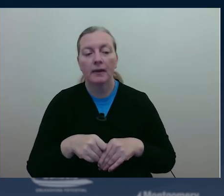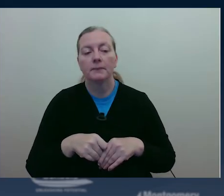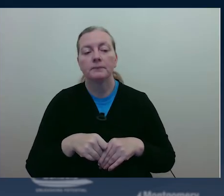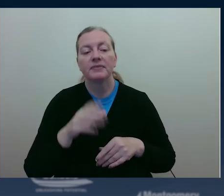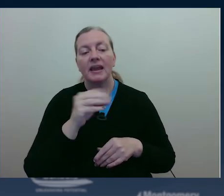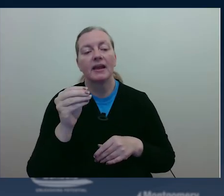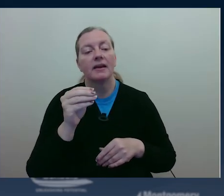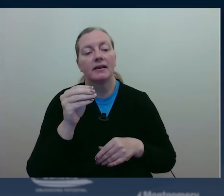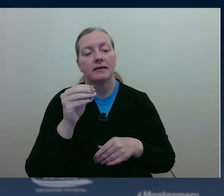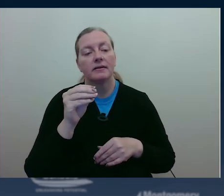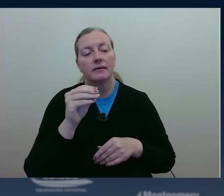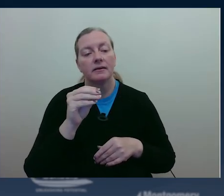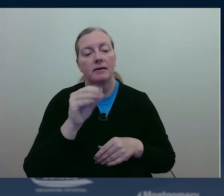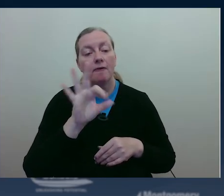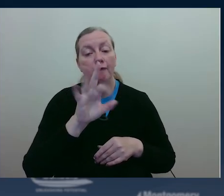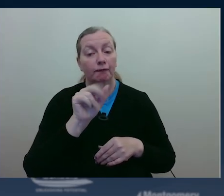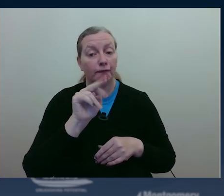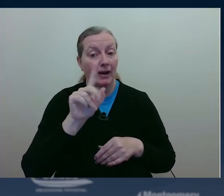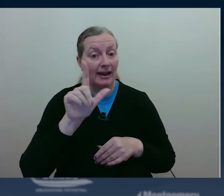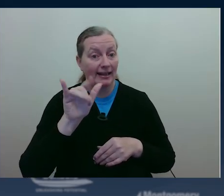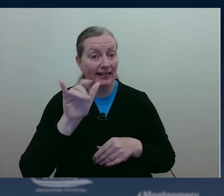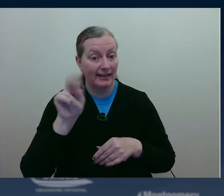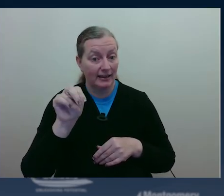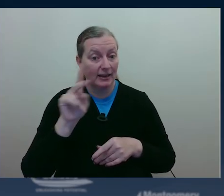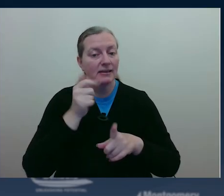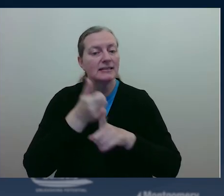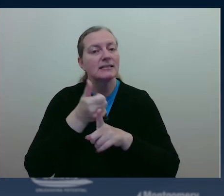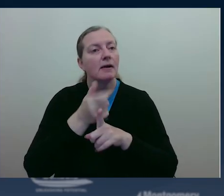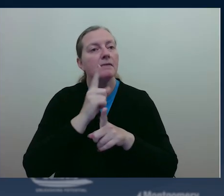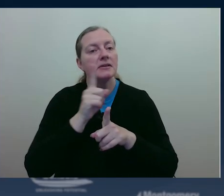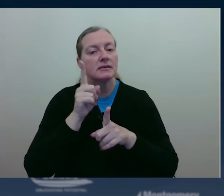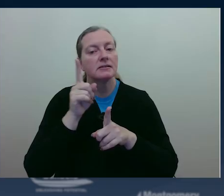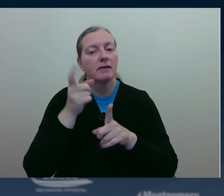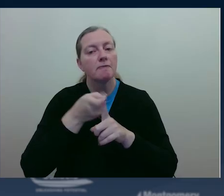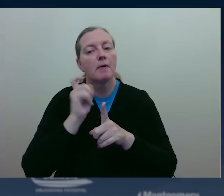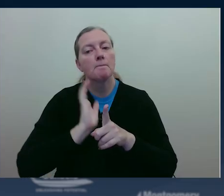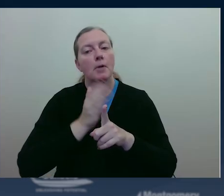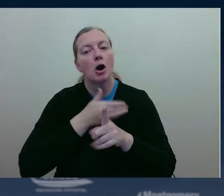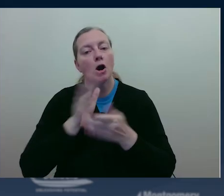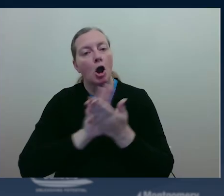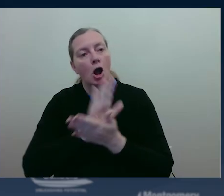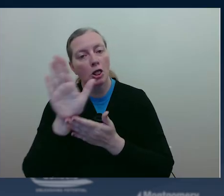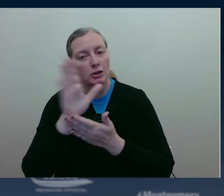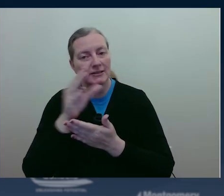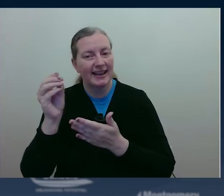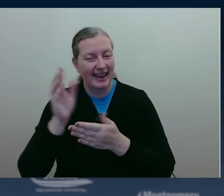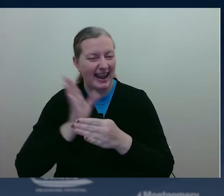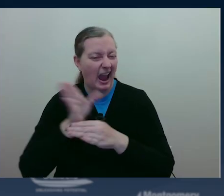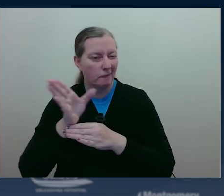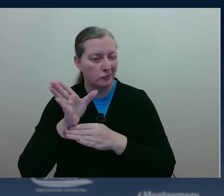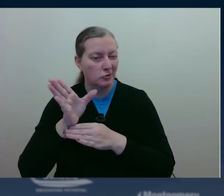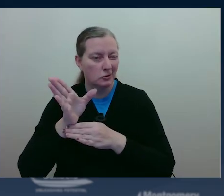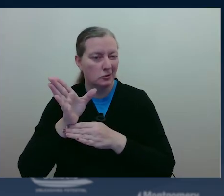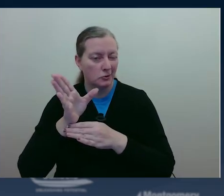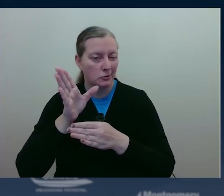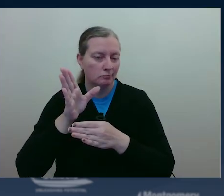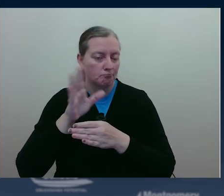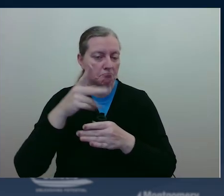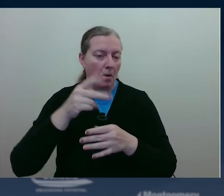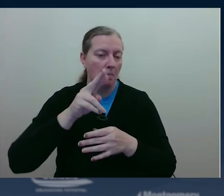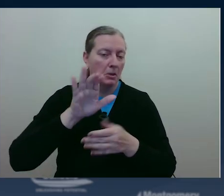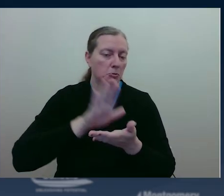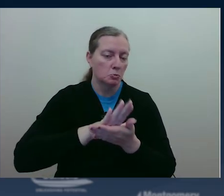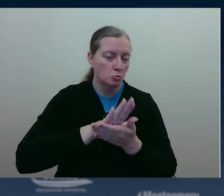of Career and Post-Secondary Partnerships, for this session on the proposed